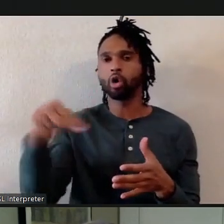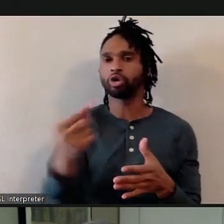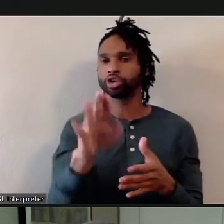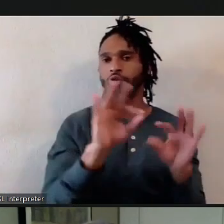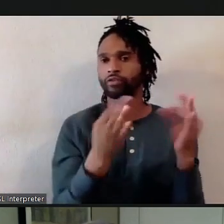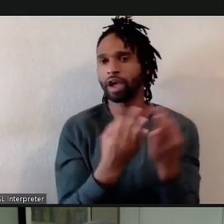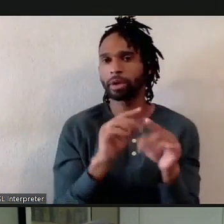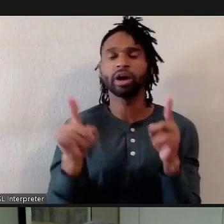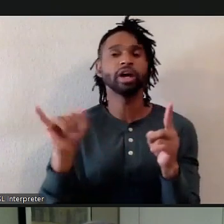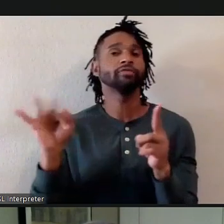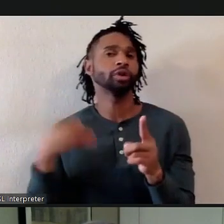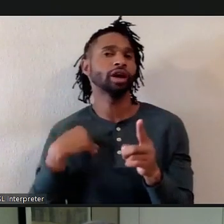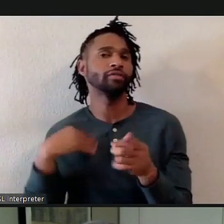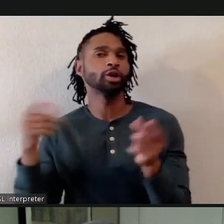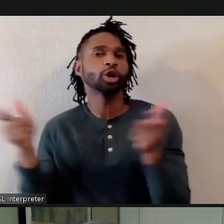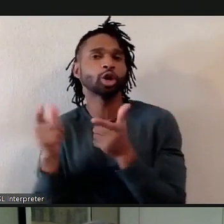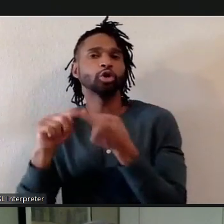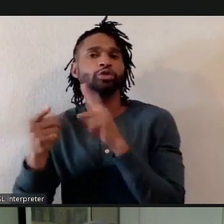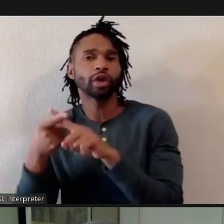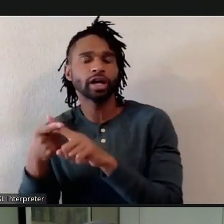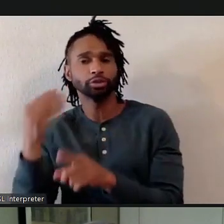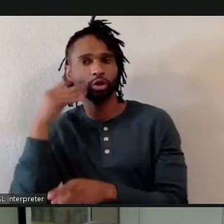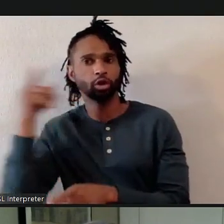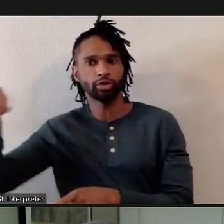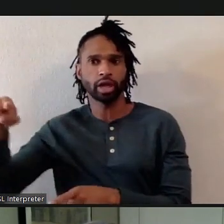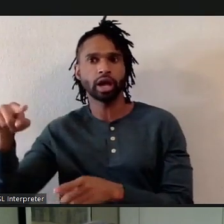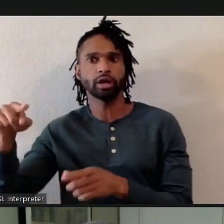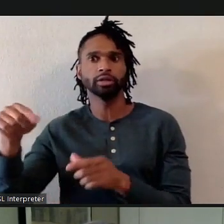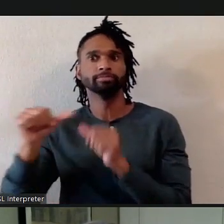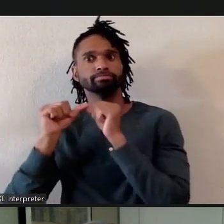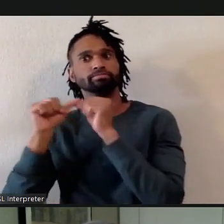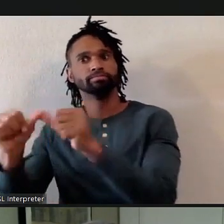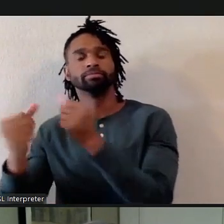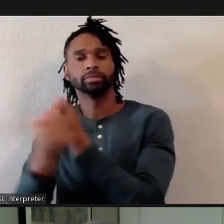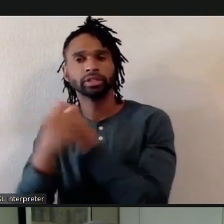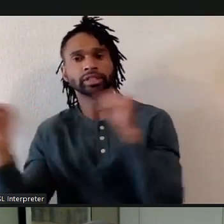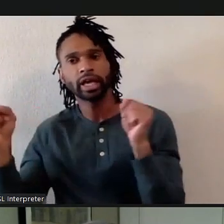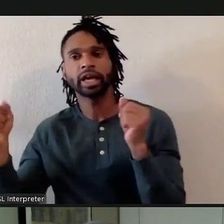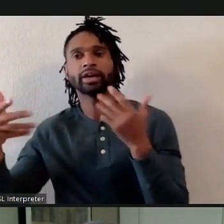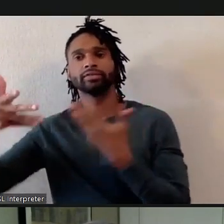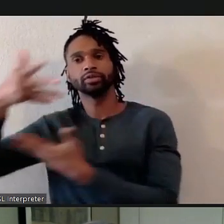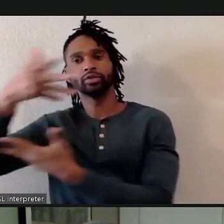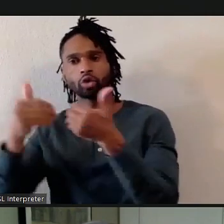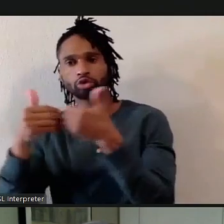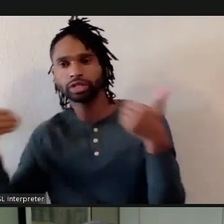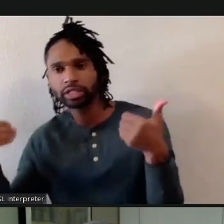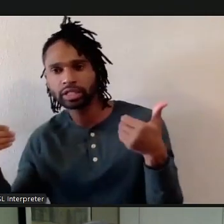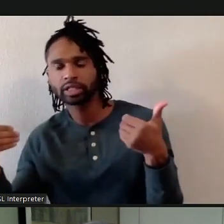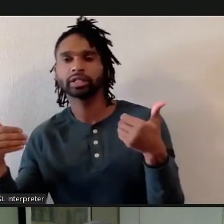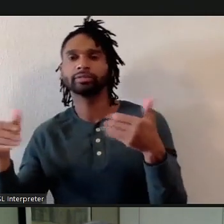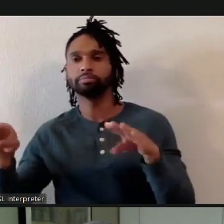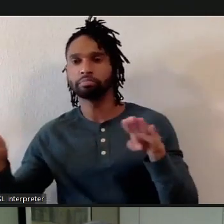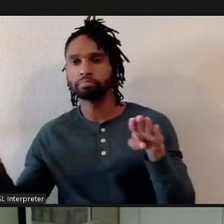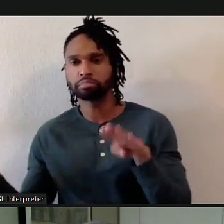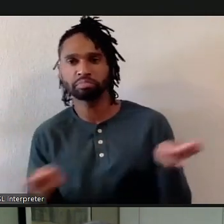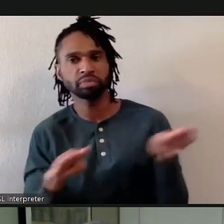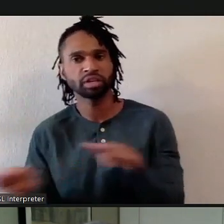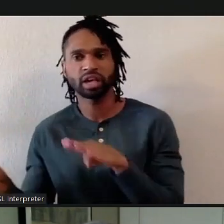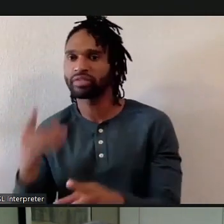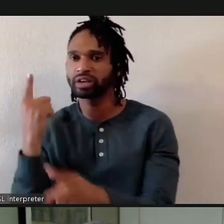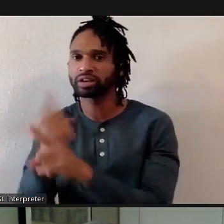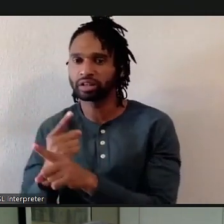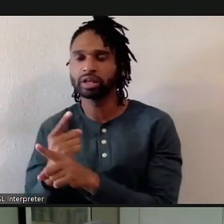who they've kept themselves safe, distant, acting appropriately, then